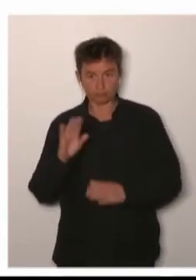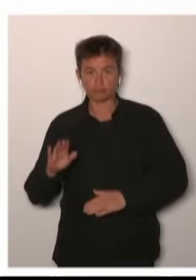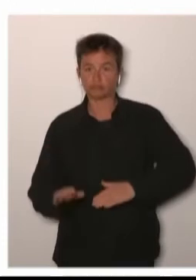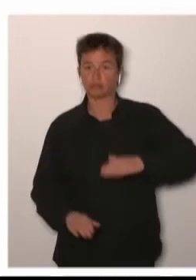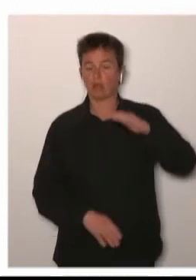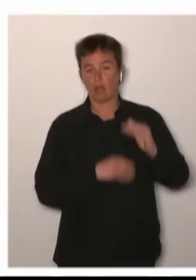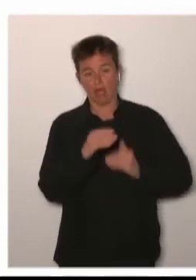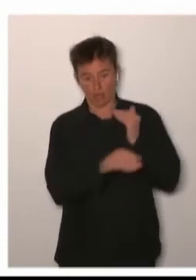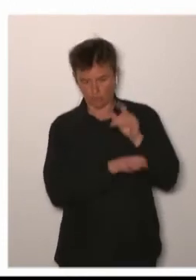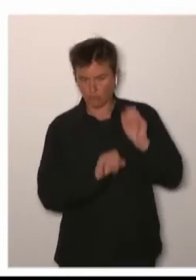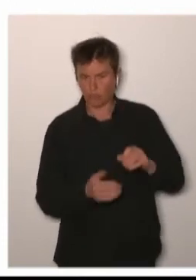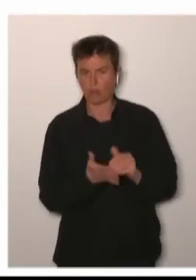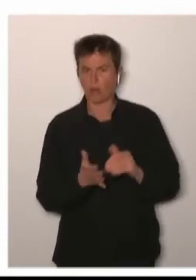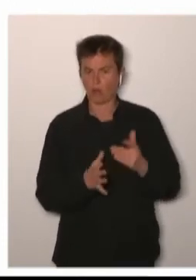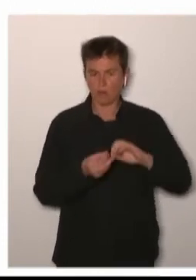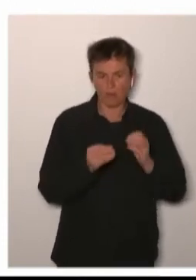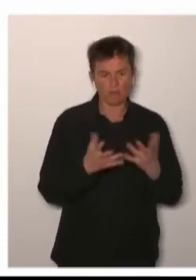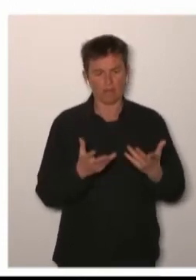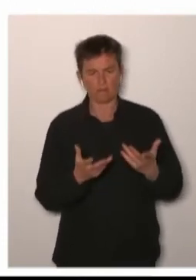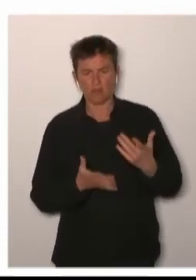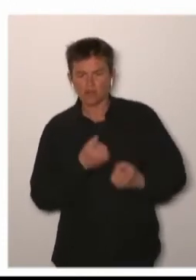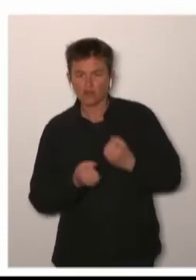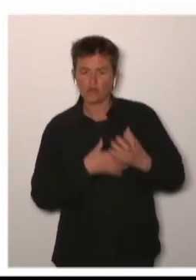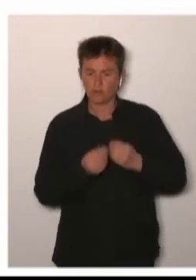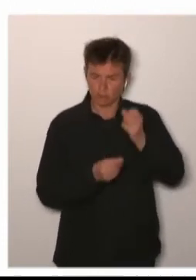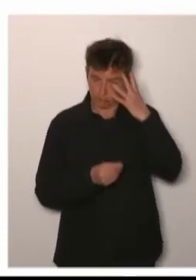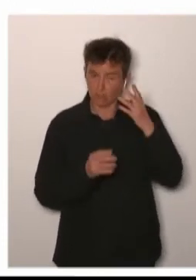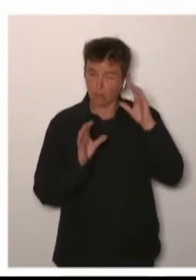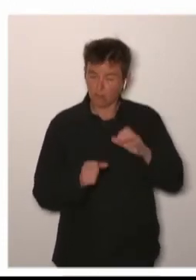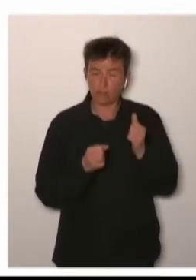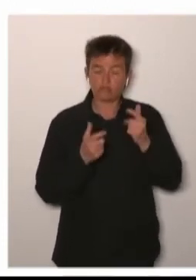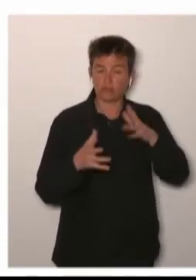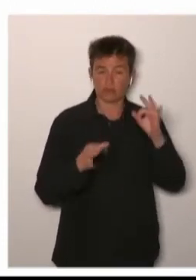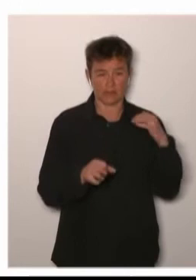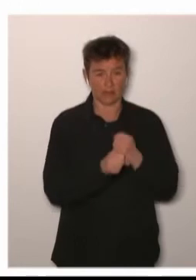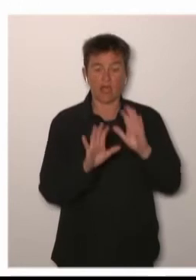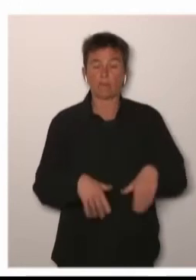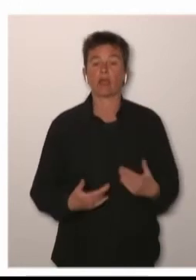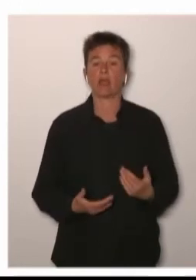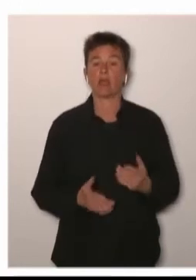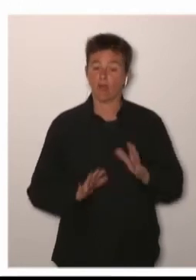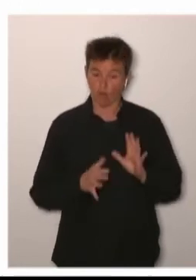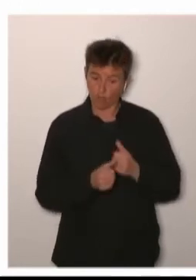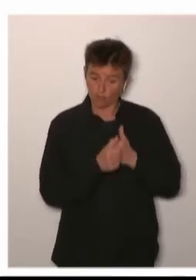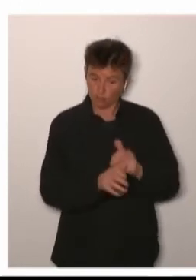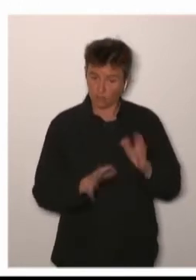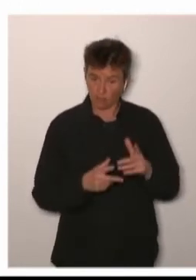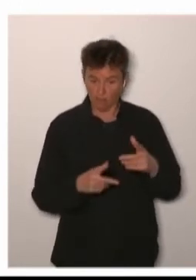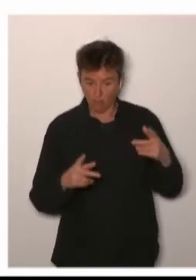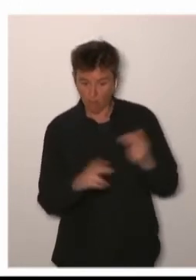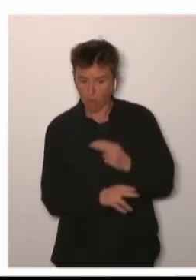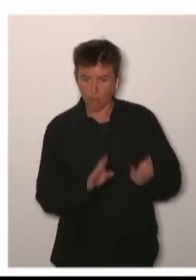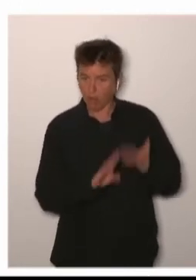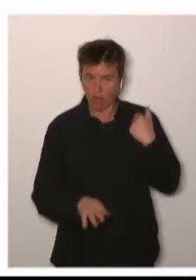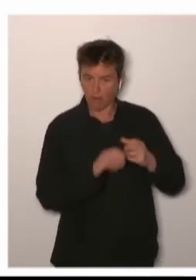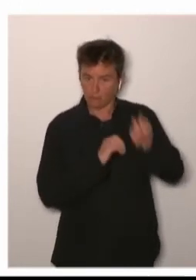but decades afterwards. And how to follow them, how to prevent these sequels at the most. This is a